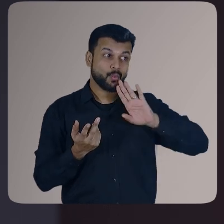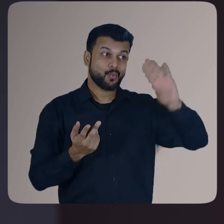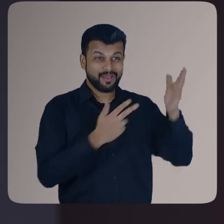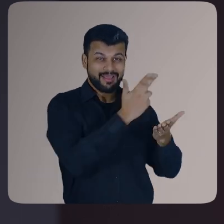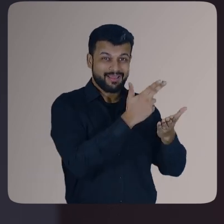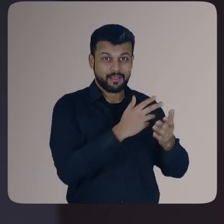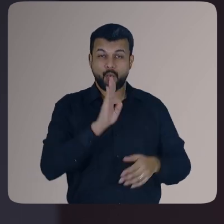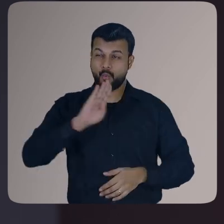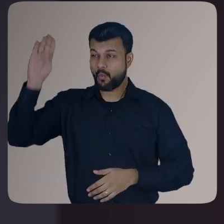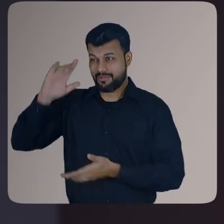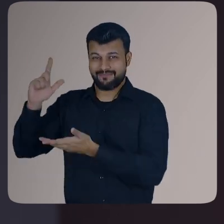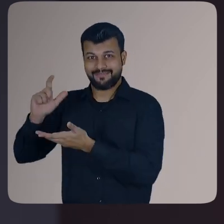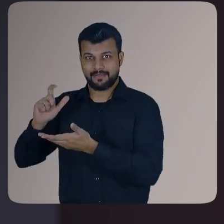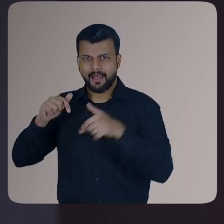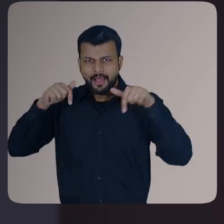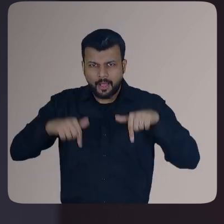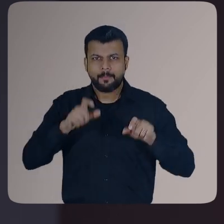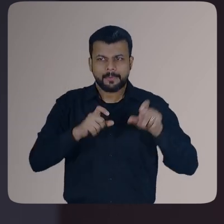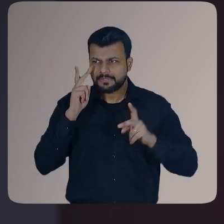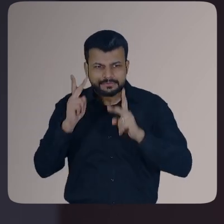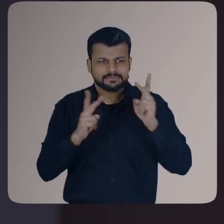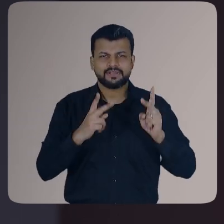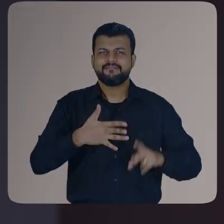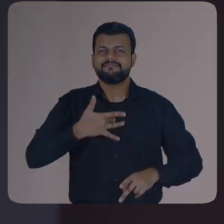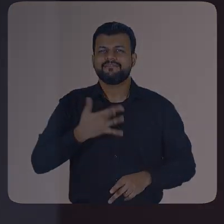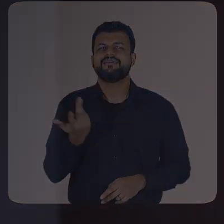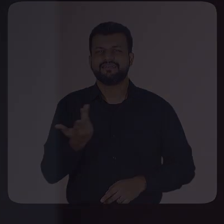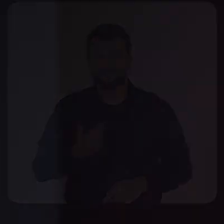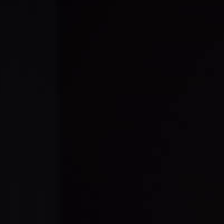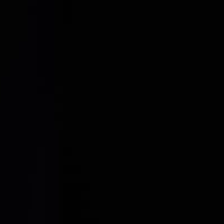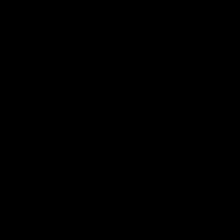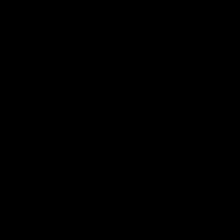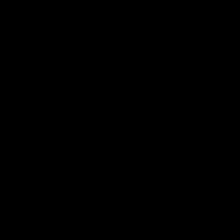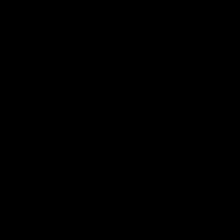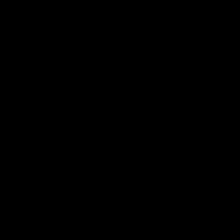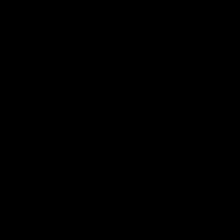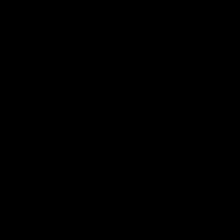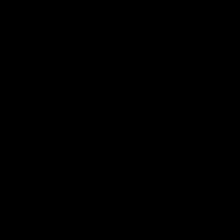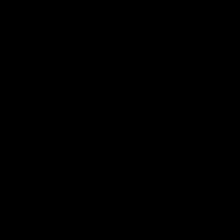time periods, of course keeping in mind modern beauty ideals.